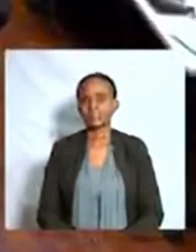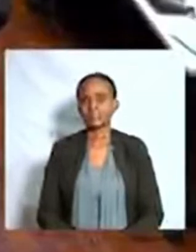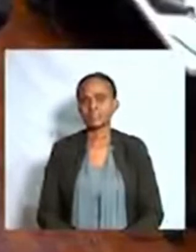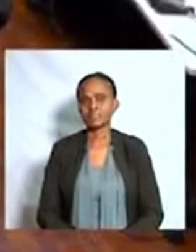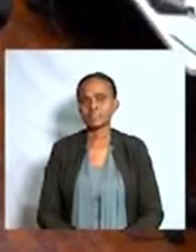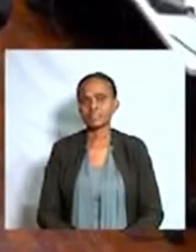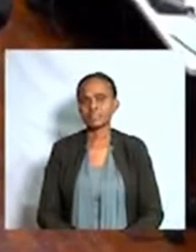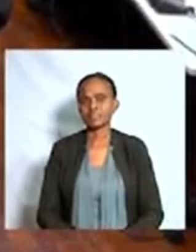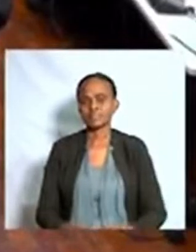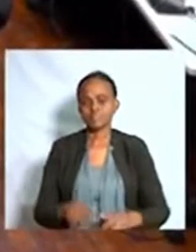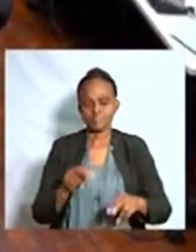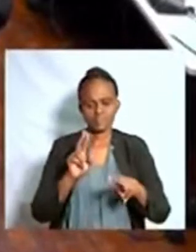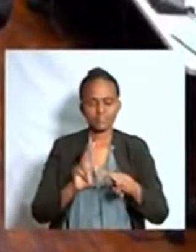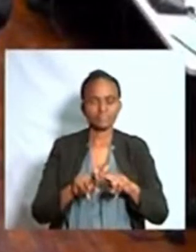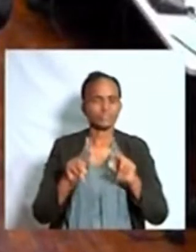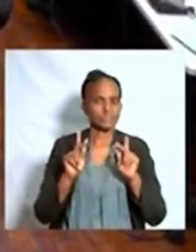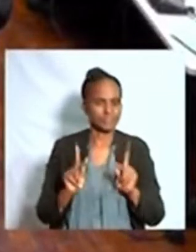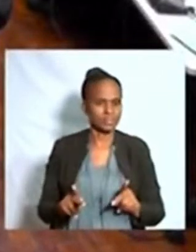Chair,